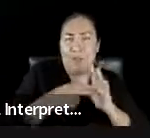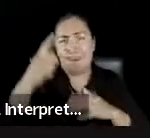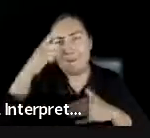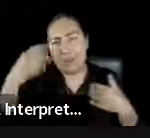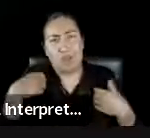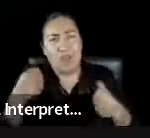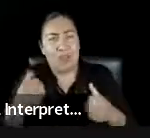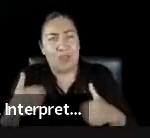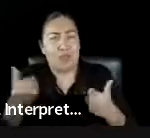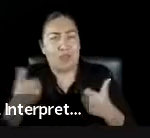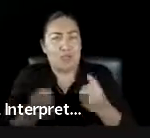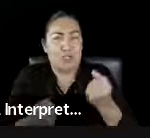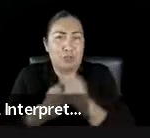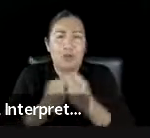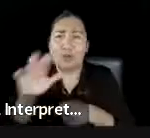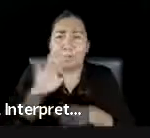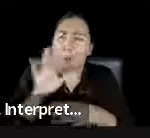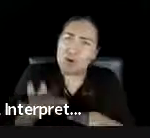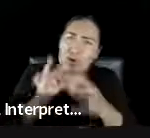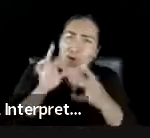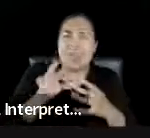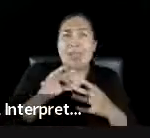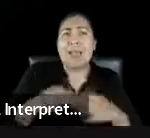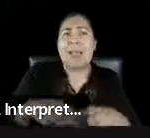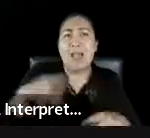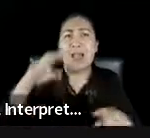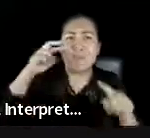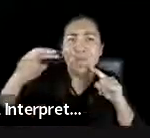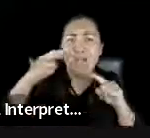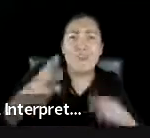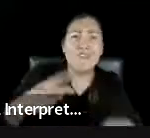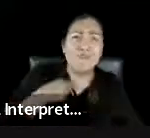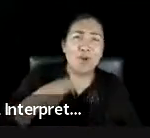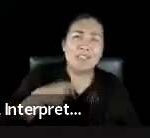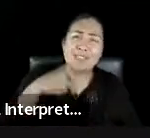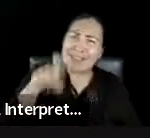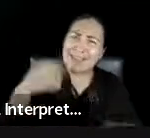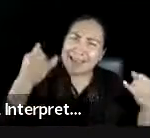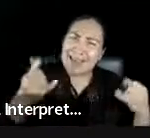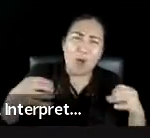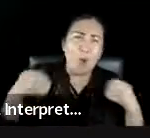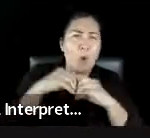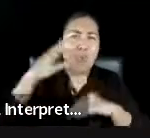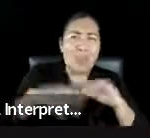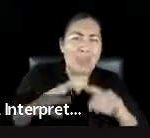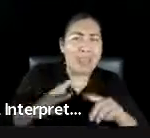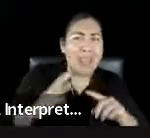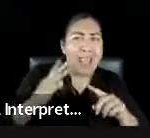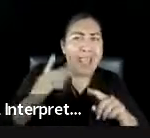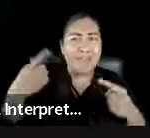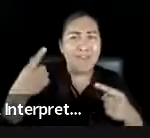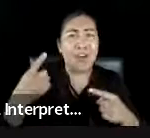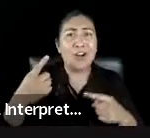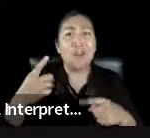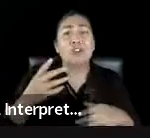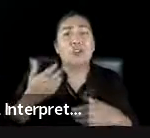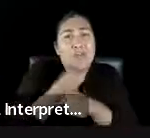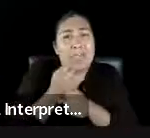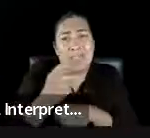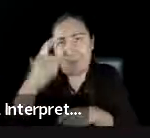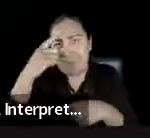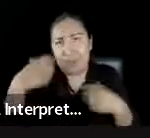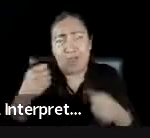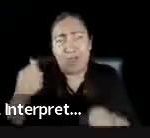unique, creative lens and voice are needed more than ever to increase mental health awareness and accessibility to resources that are often